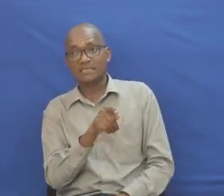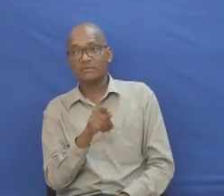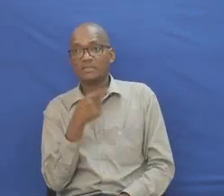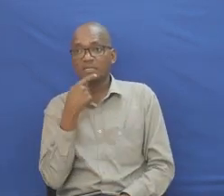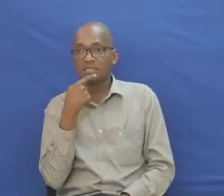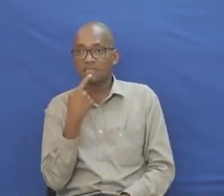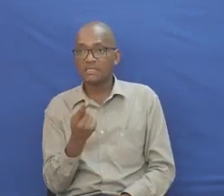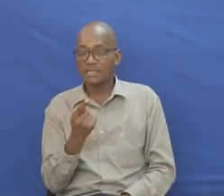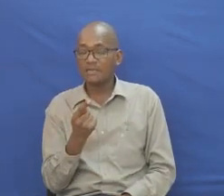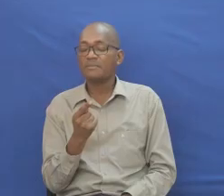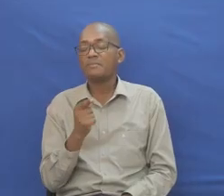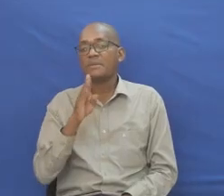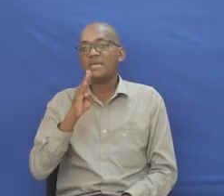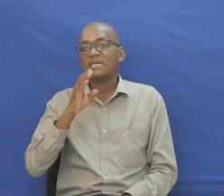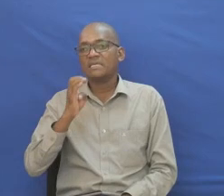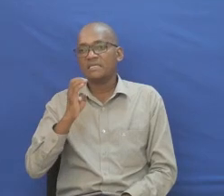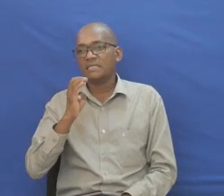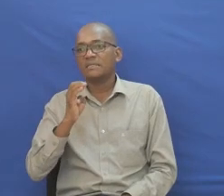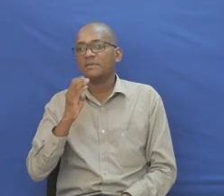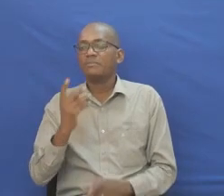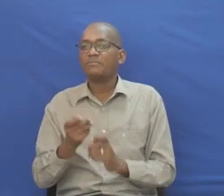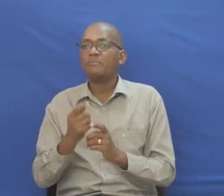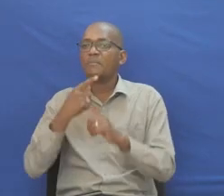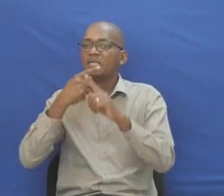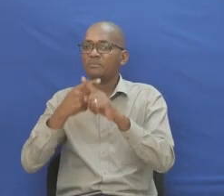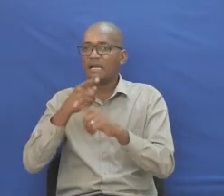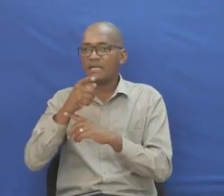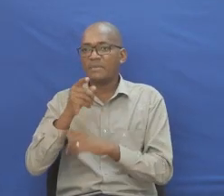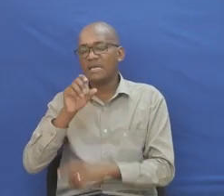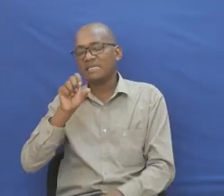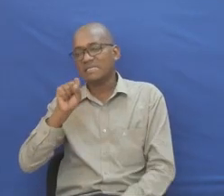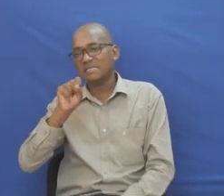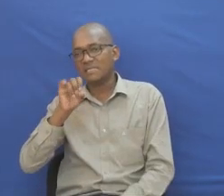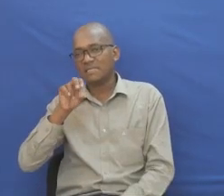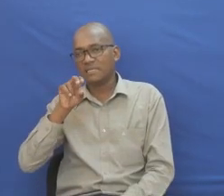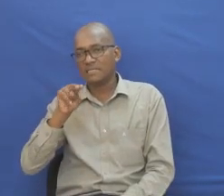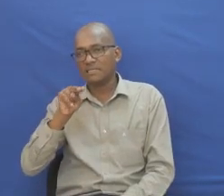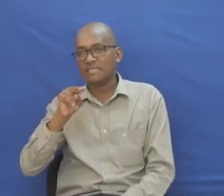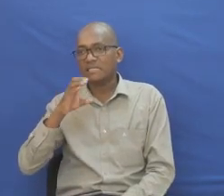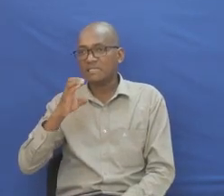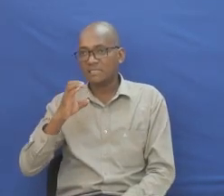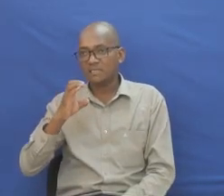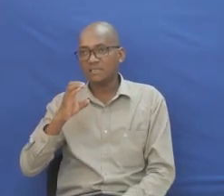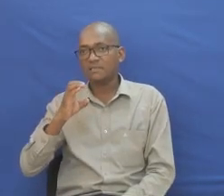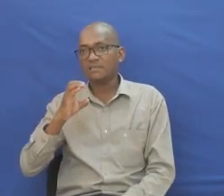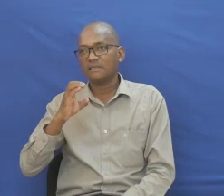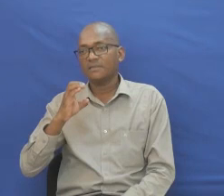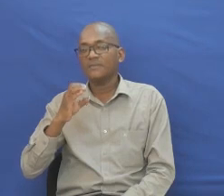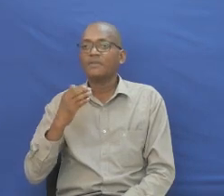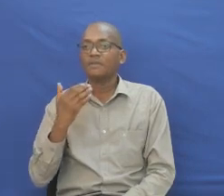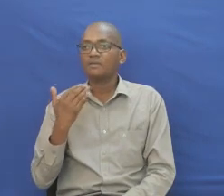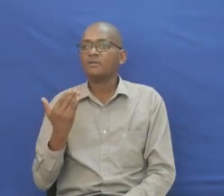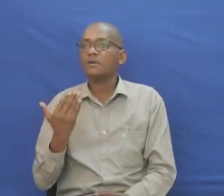sine C. So if we take, instead of writing BE, we are going to write the whole thing here, BC sine C. What are we going to